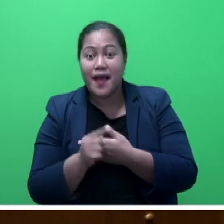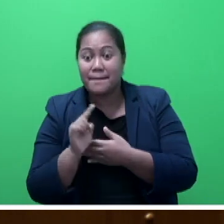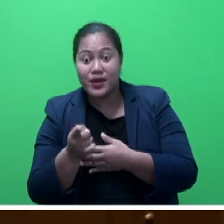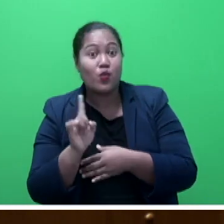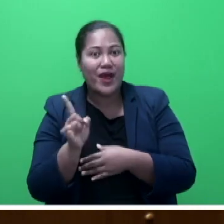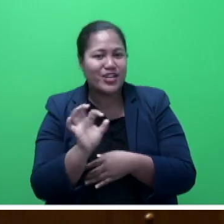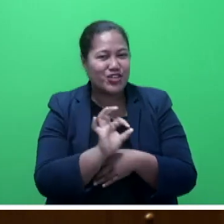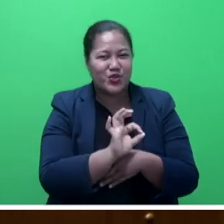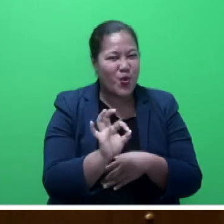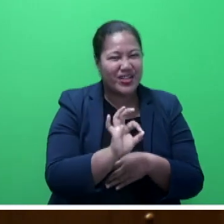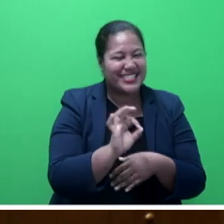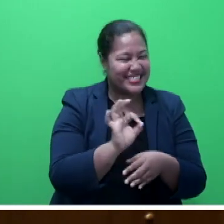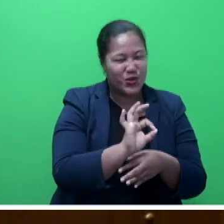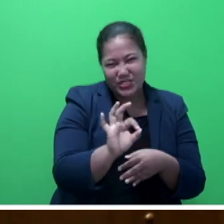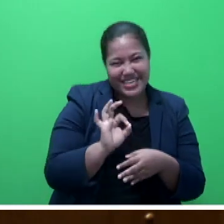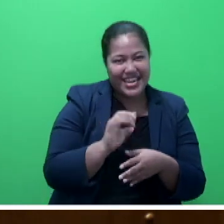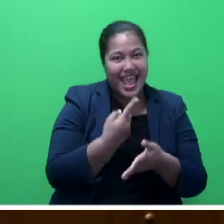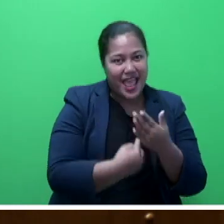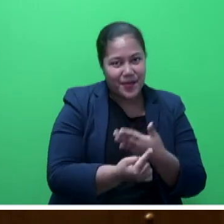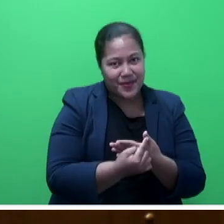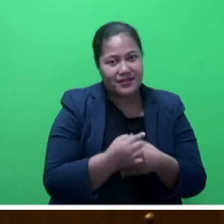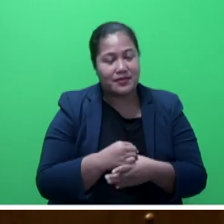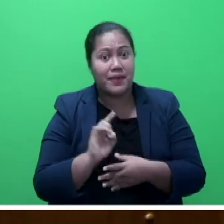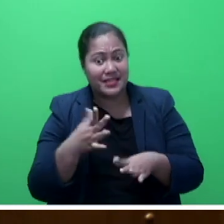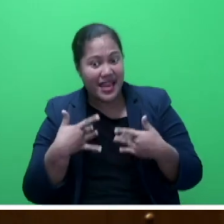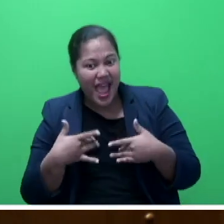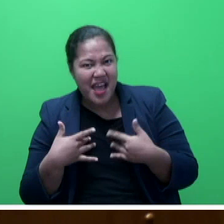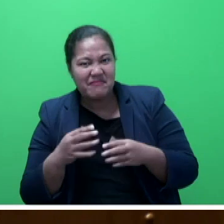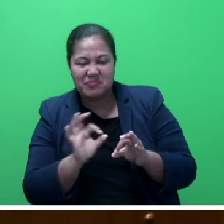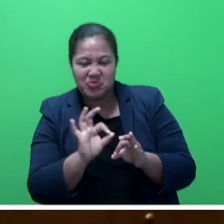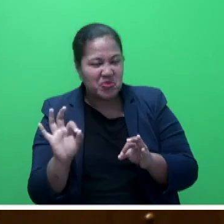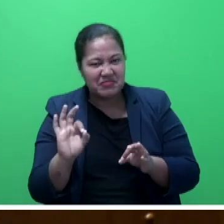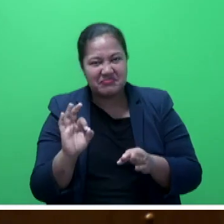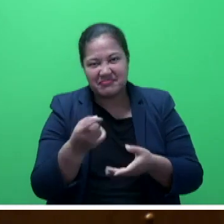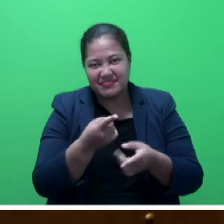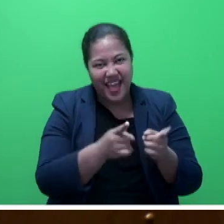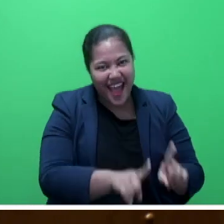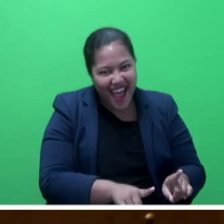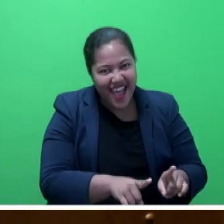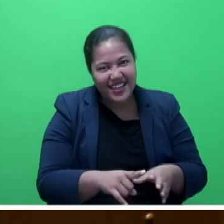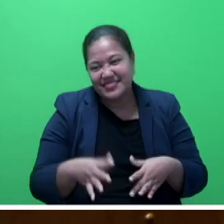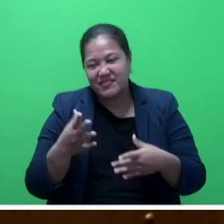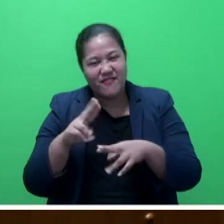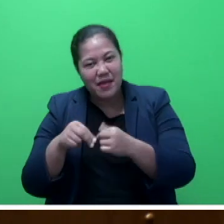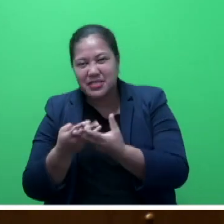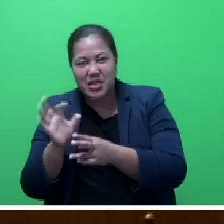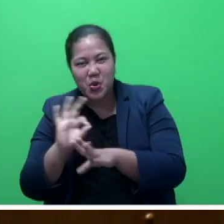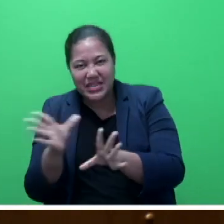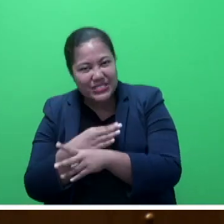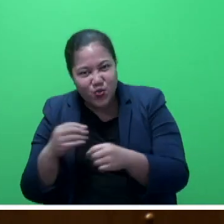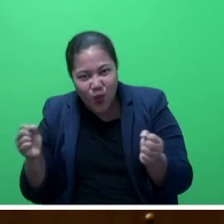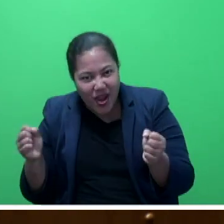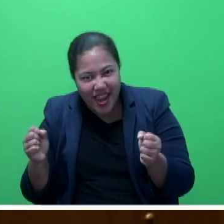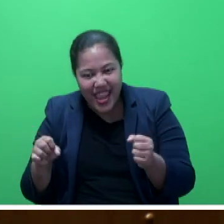happen. In lives that were not lost, in families that were not destroyed,